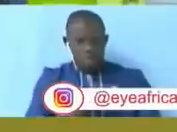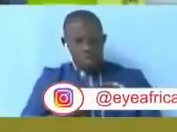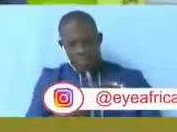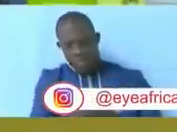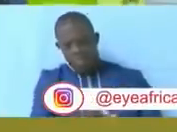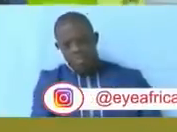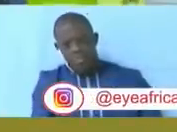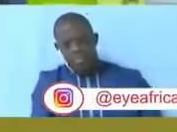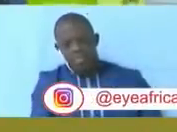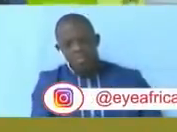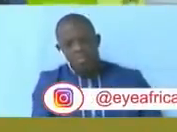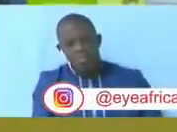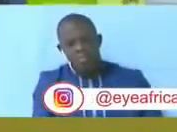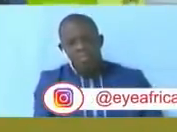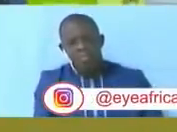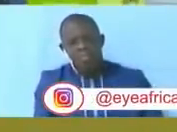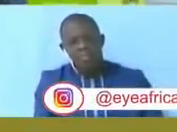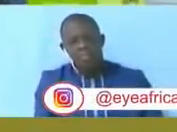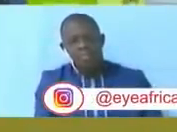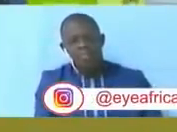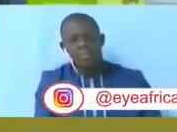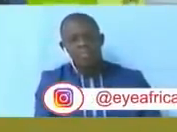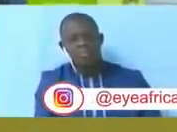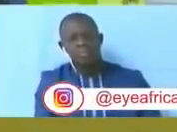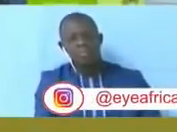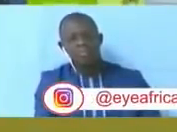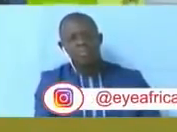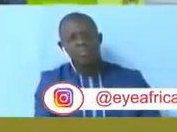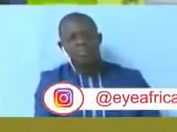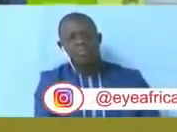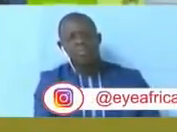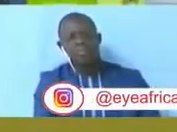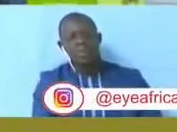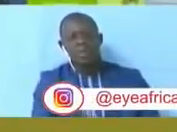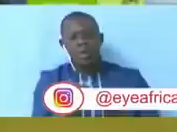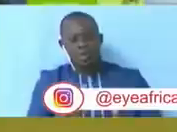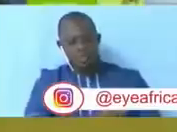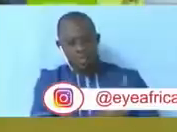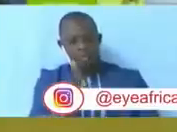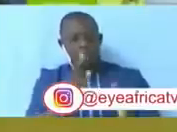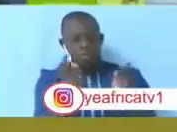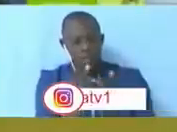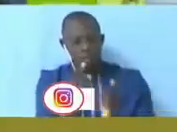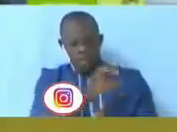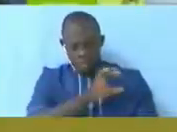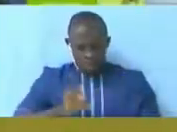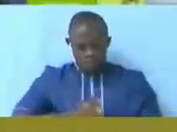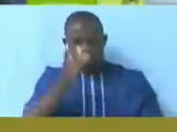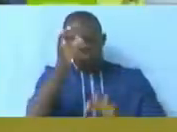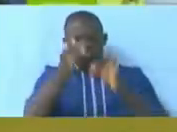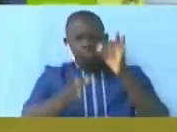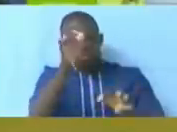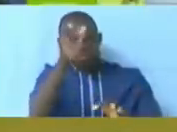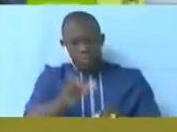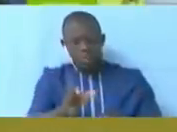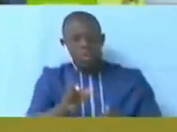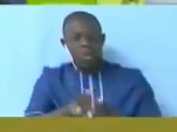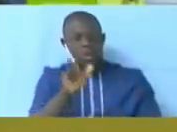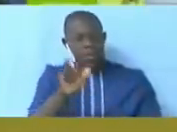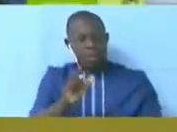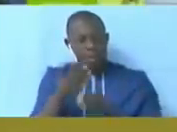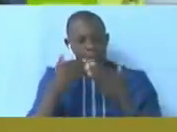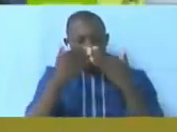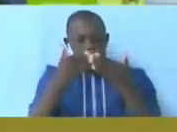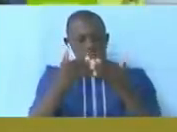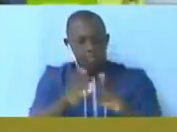onolanka makamoti vice president. So they met the Chief Justice and told him, but the Chief Justice told them that look, we